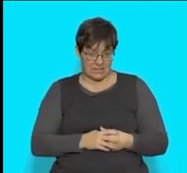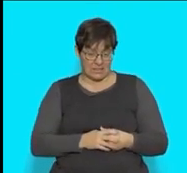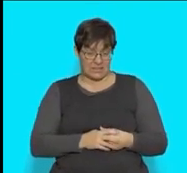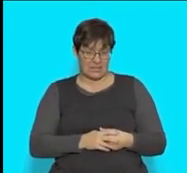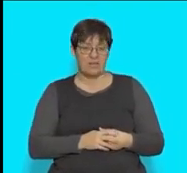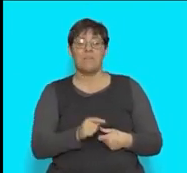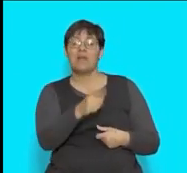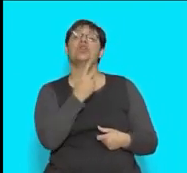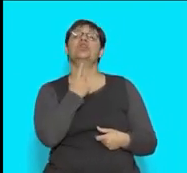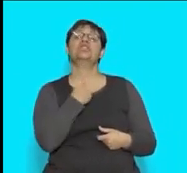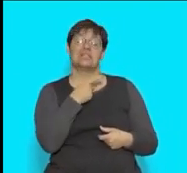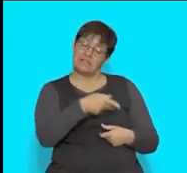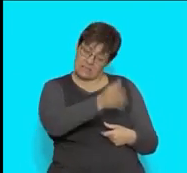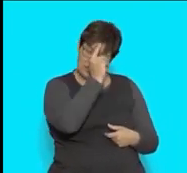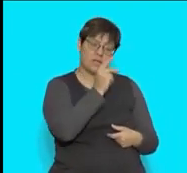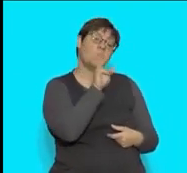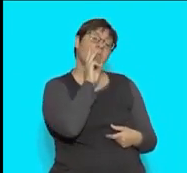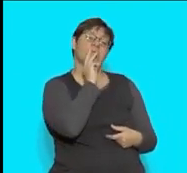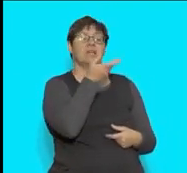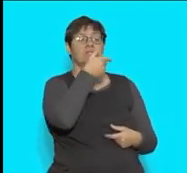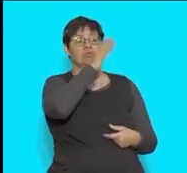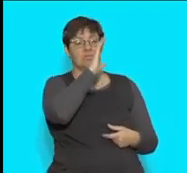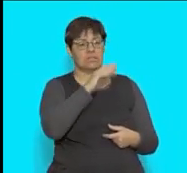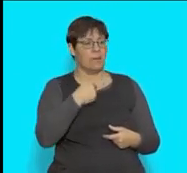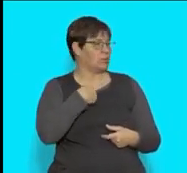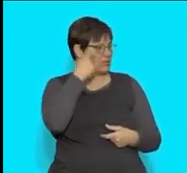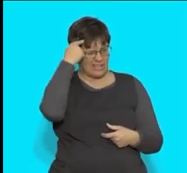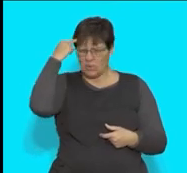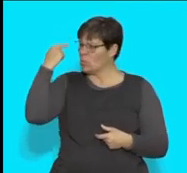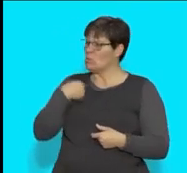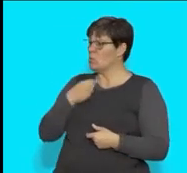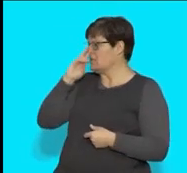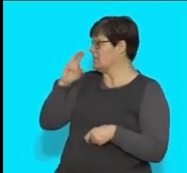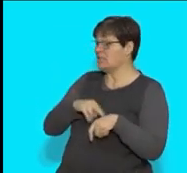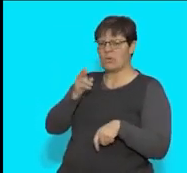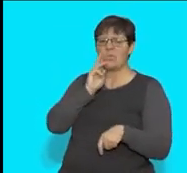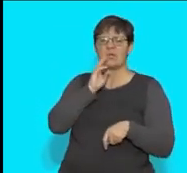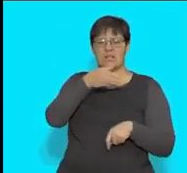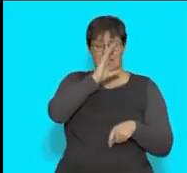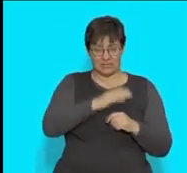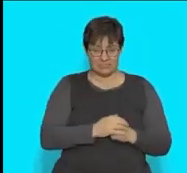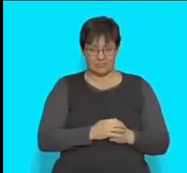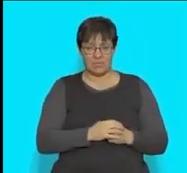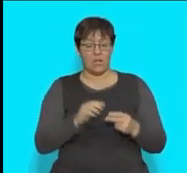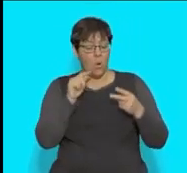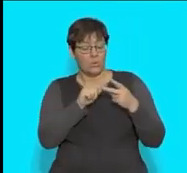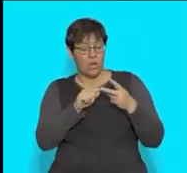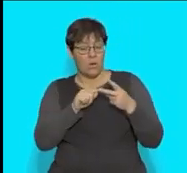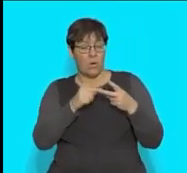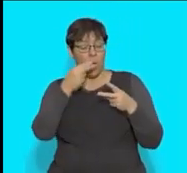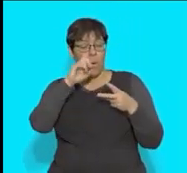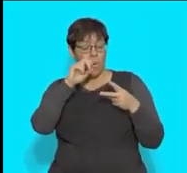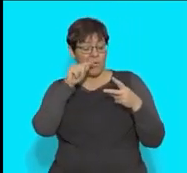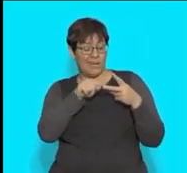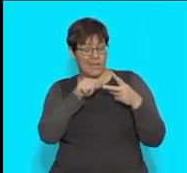water. I'm making you thirsty. Drink. It also sends this hormone, all right, over